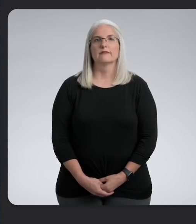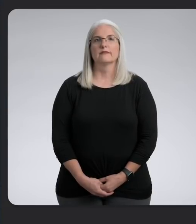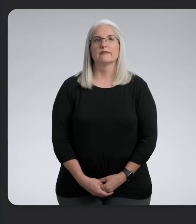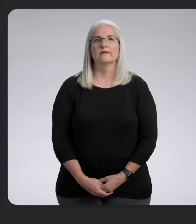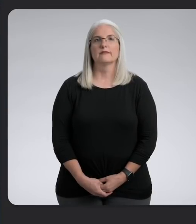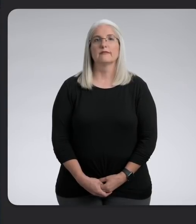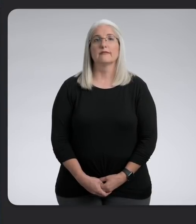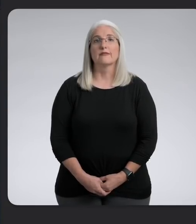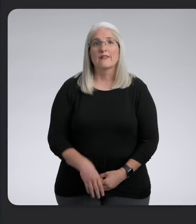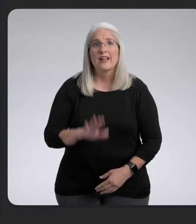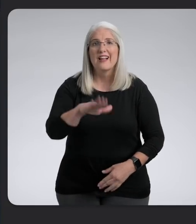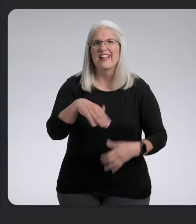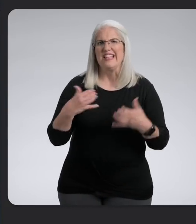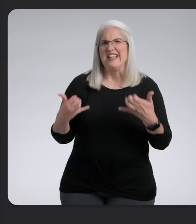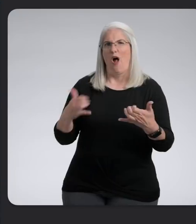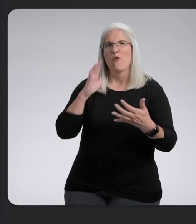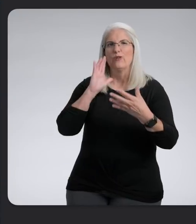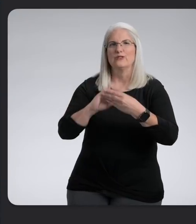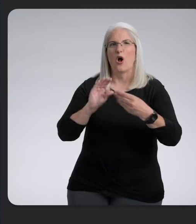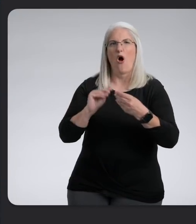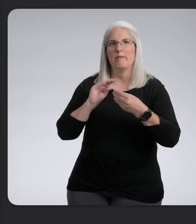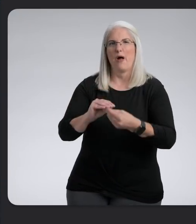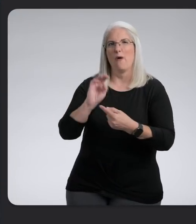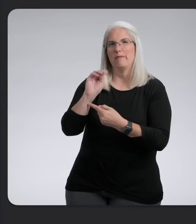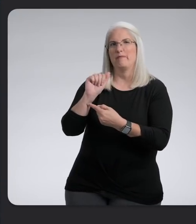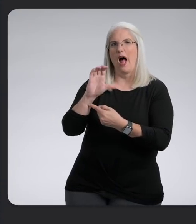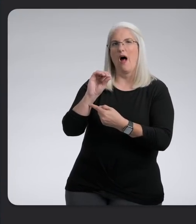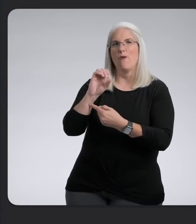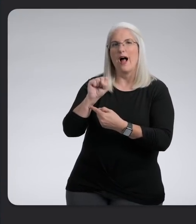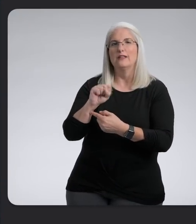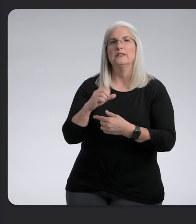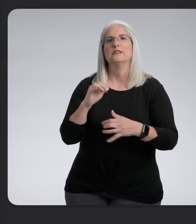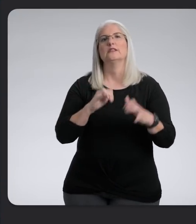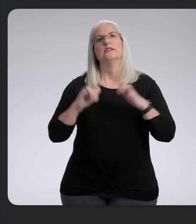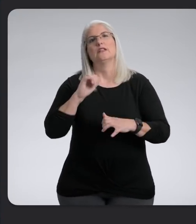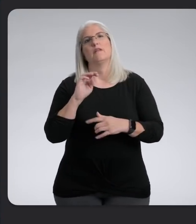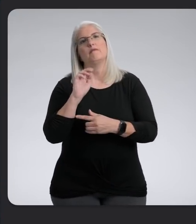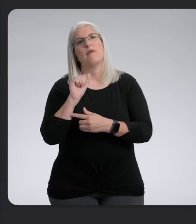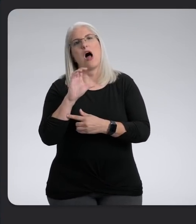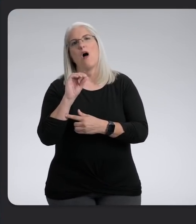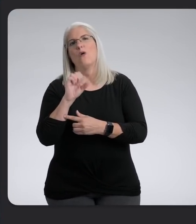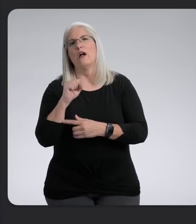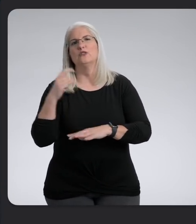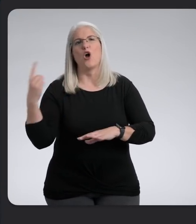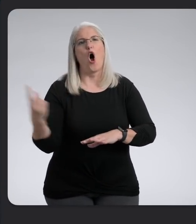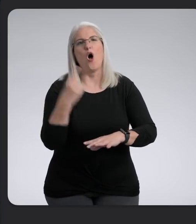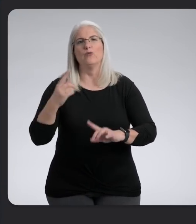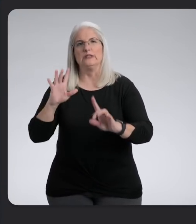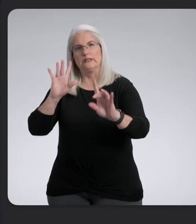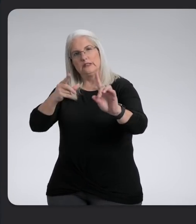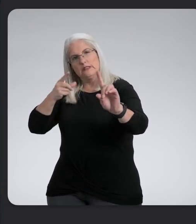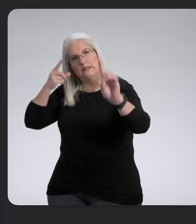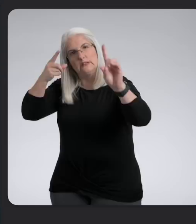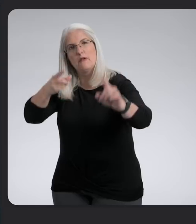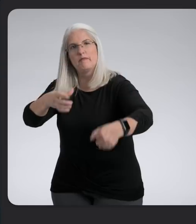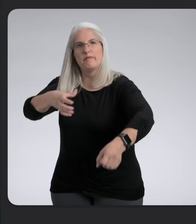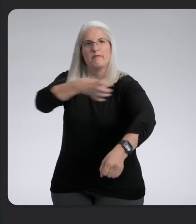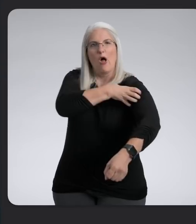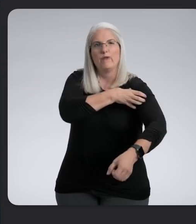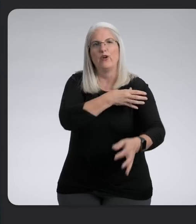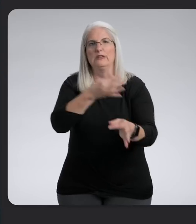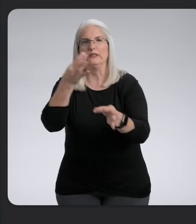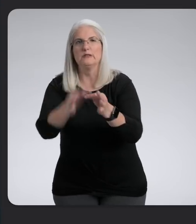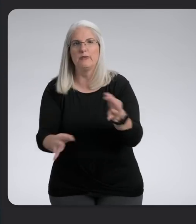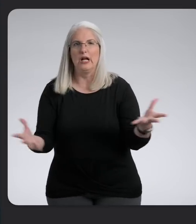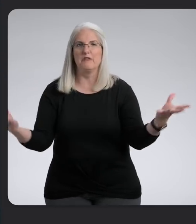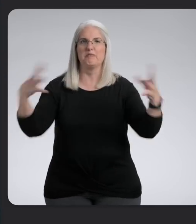Let's talk about macOS. macOS has always been about the fusion of power and simplicity. And with our current